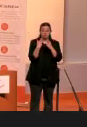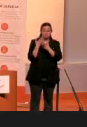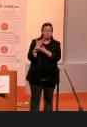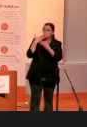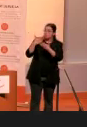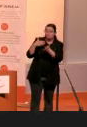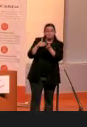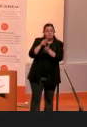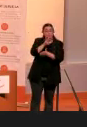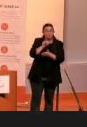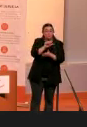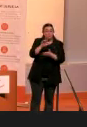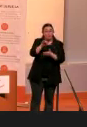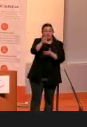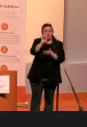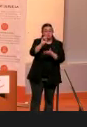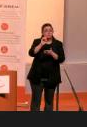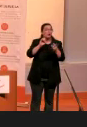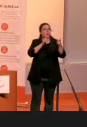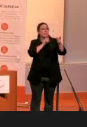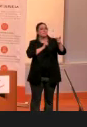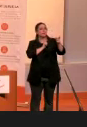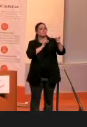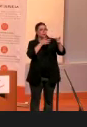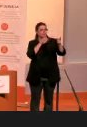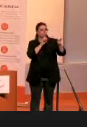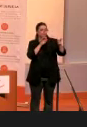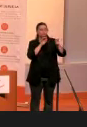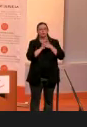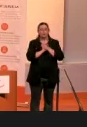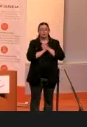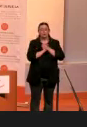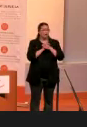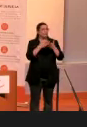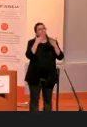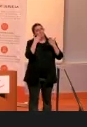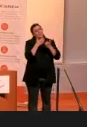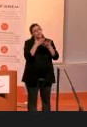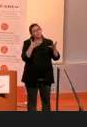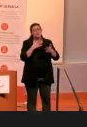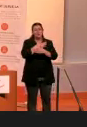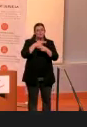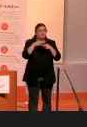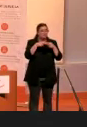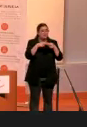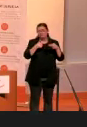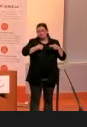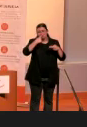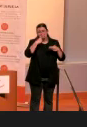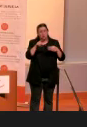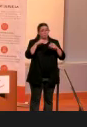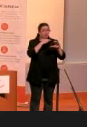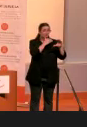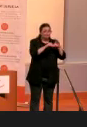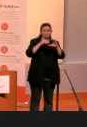and his expertise. Oh, Thank you. And I have no trouble sharing my slides with anybody.